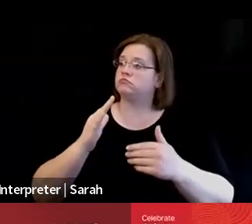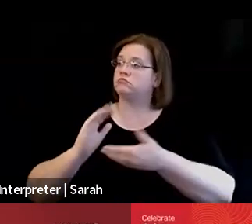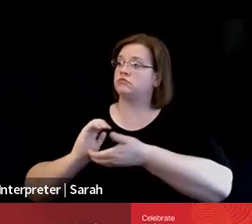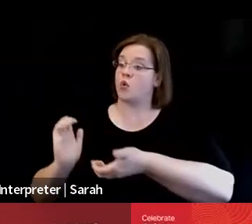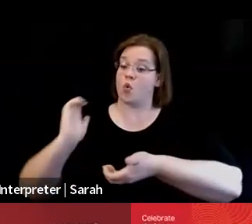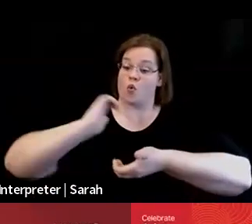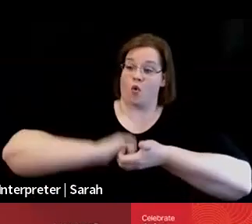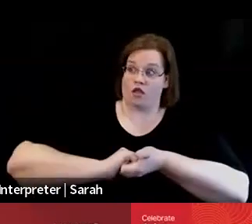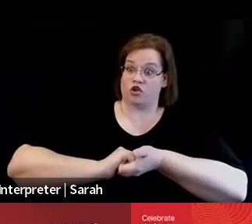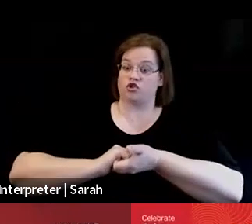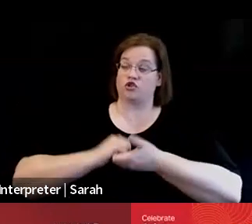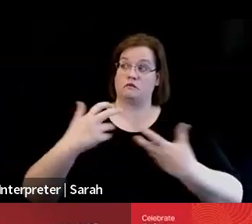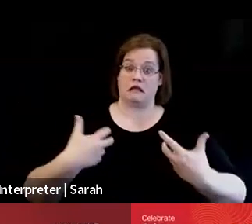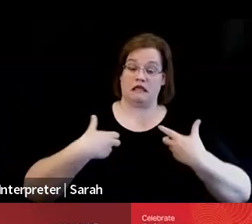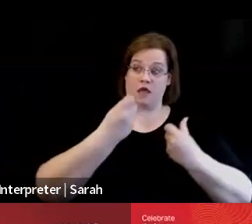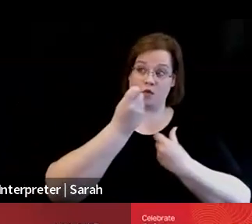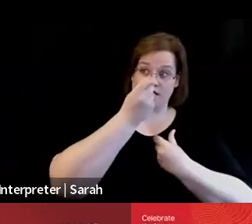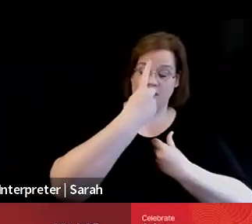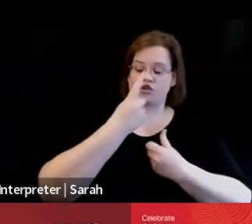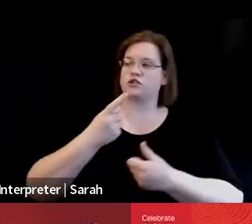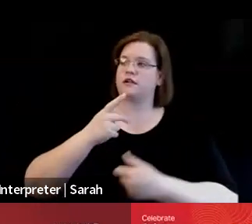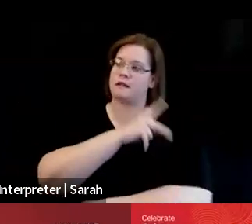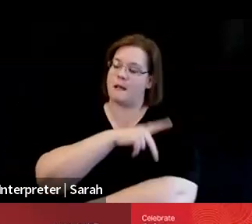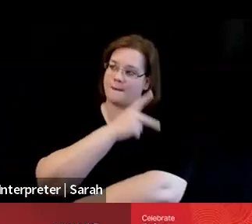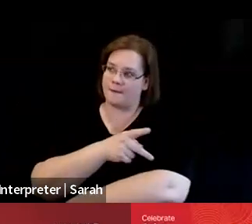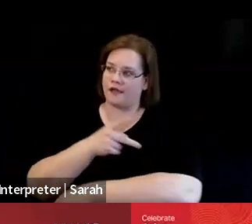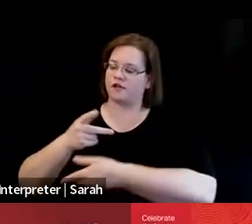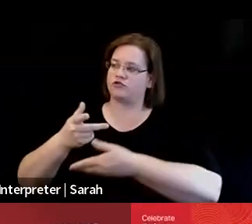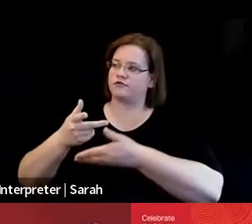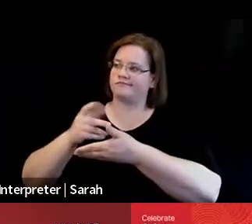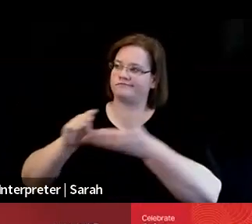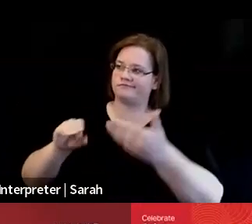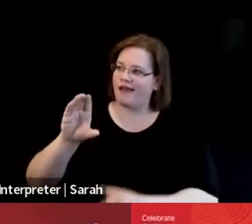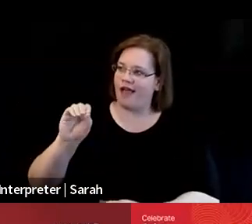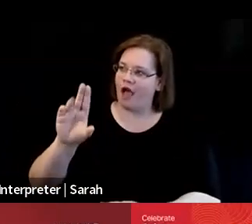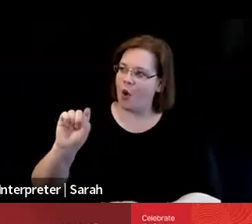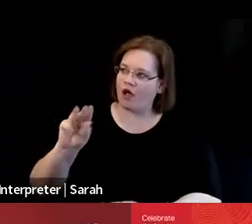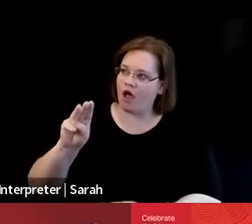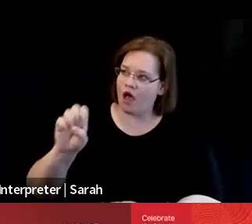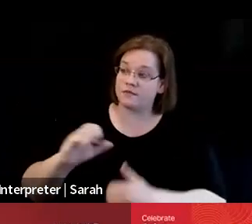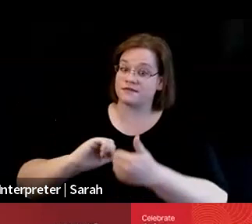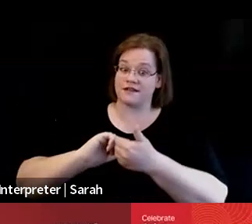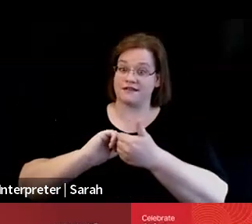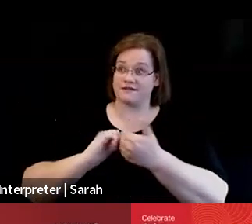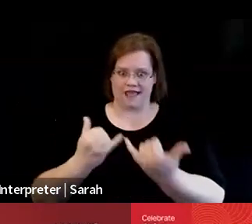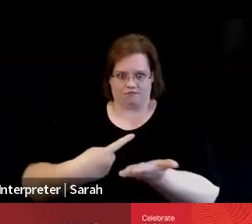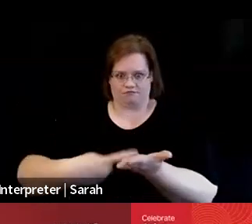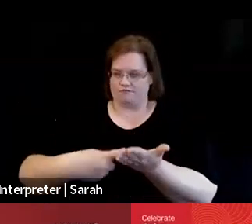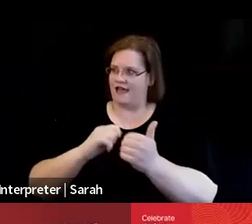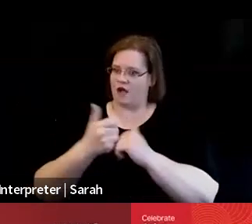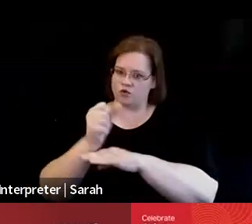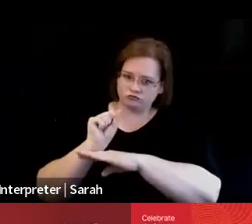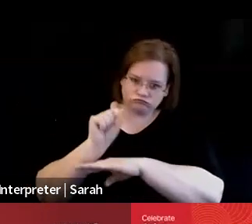health literacy and patient outcomes. And now we're talking about how to overcome some communication challenges, and